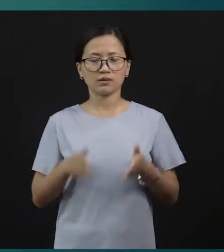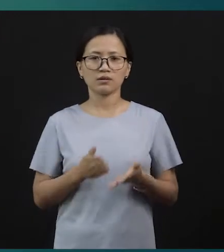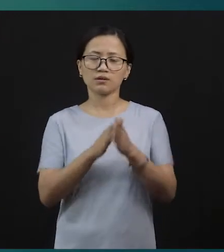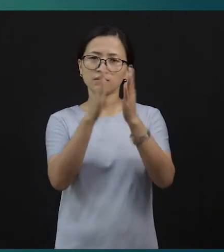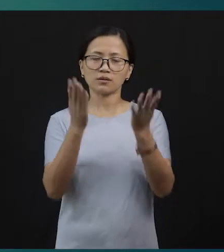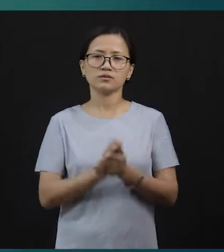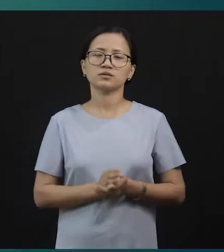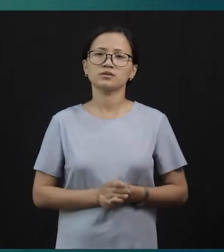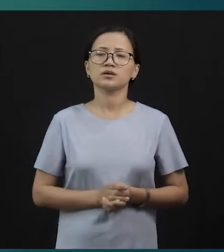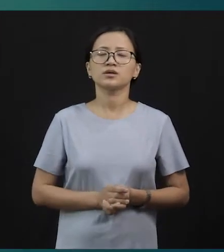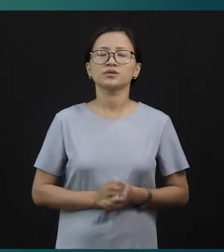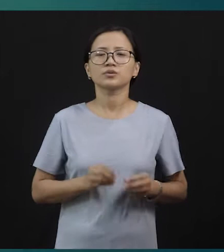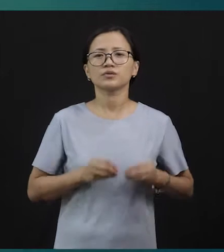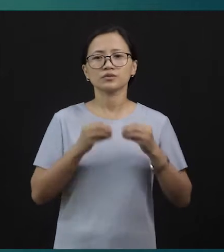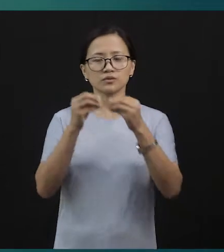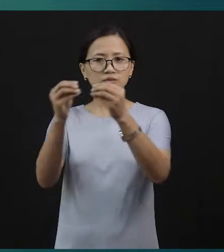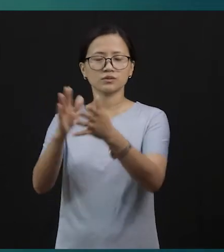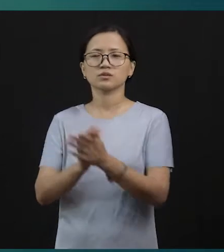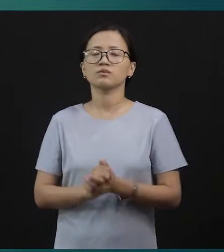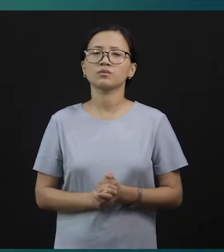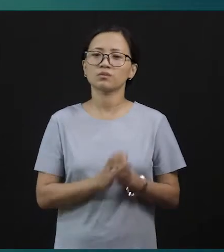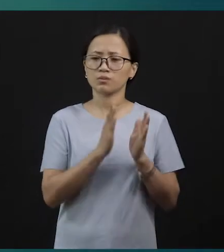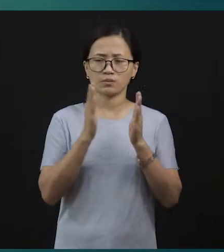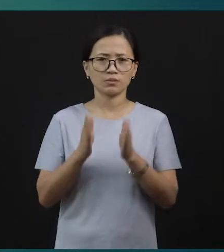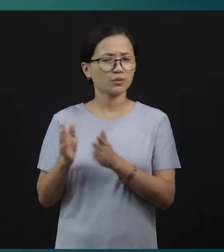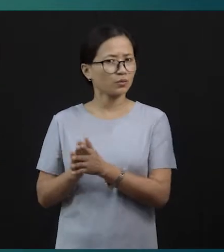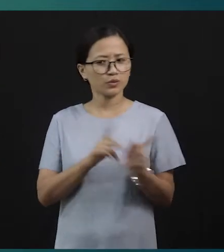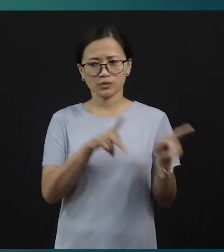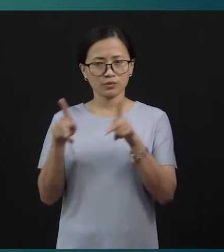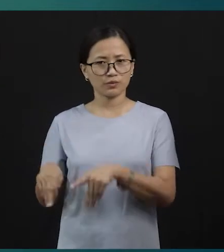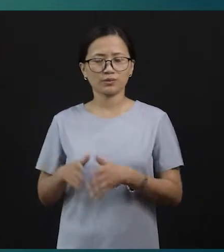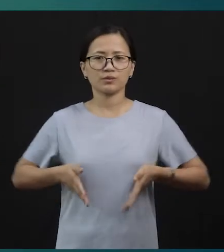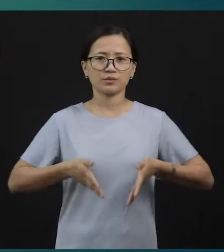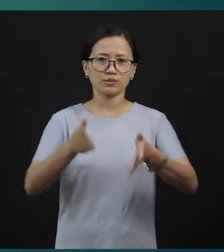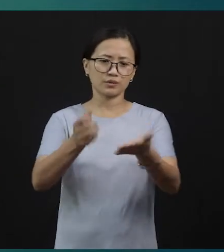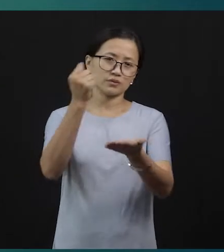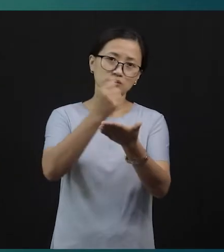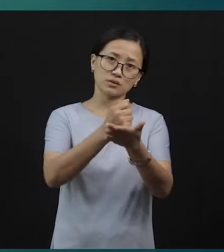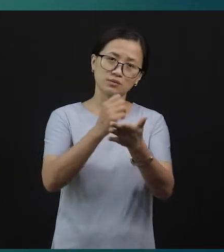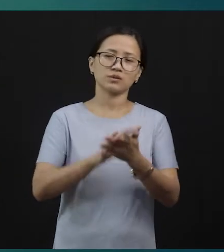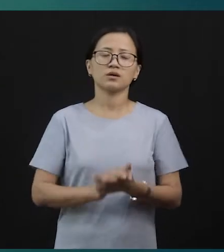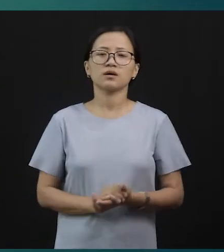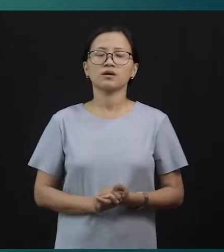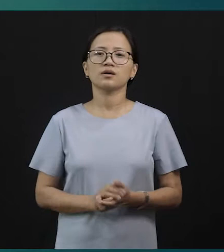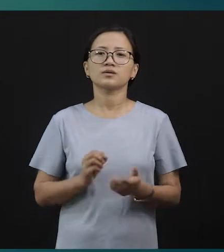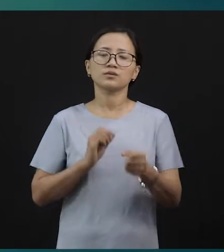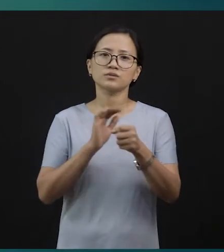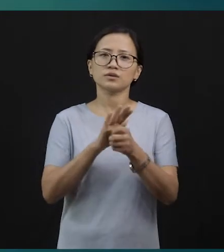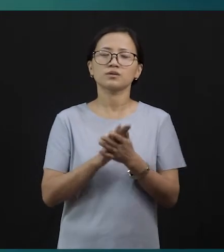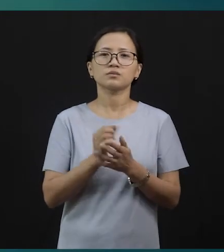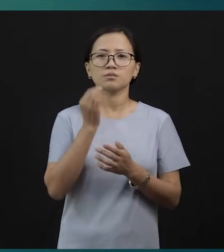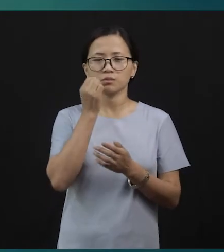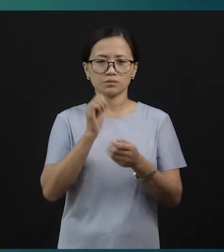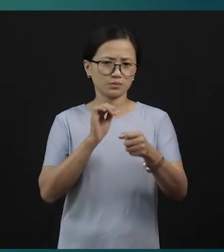carry. No, not like that. We have to go to the proper way. We have to give the stamps. We have to post it into the letterbox. The postman will come